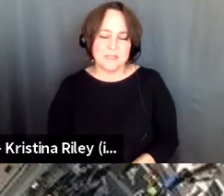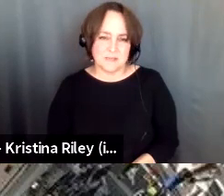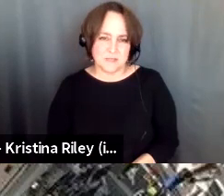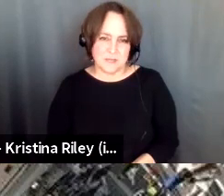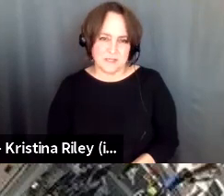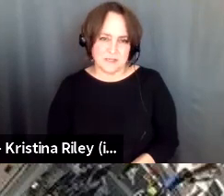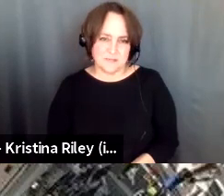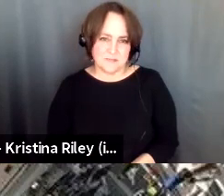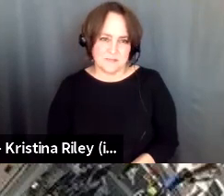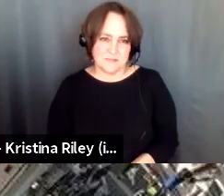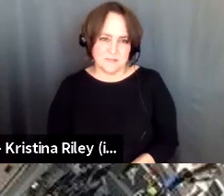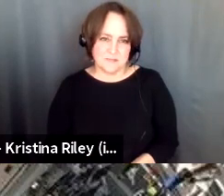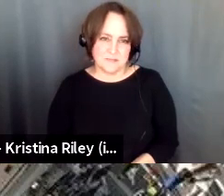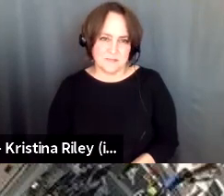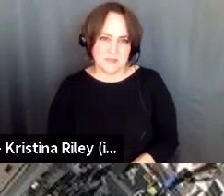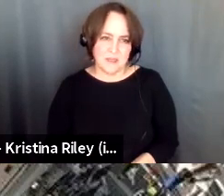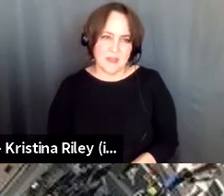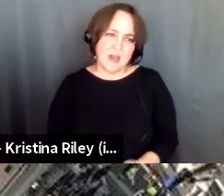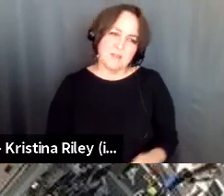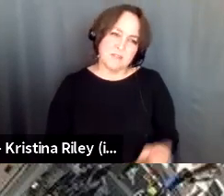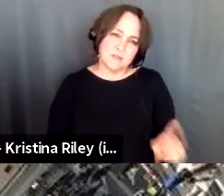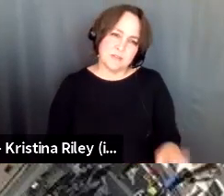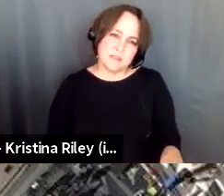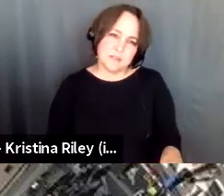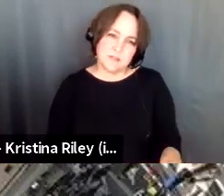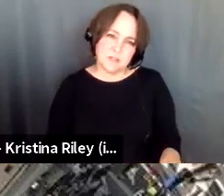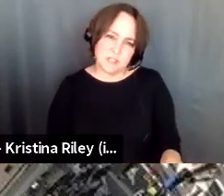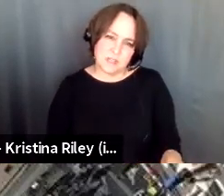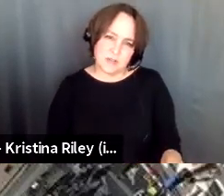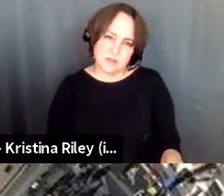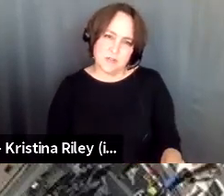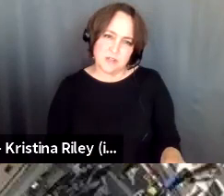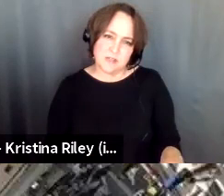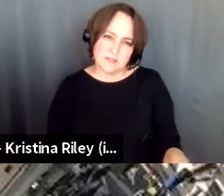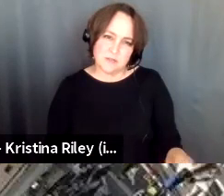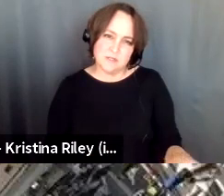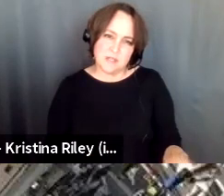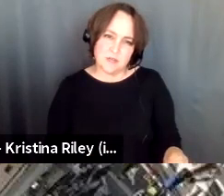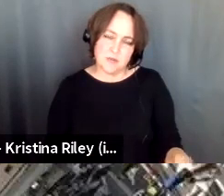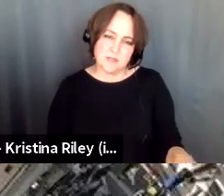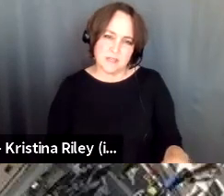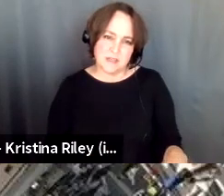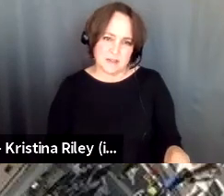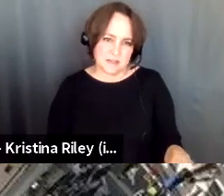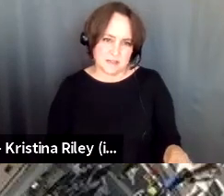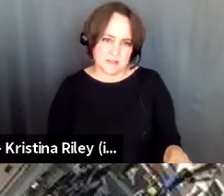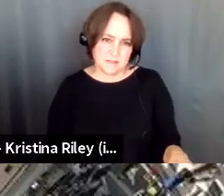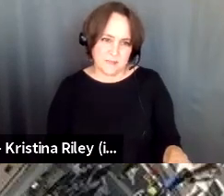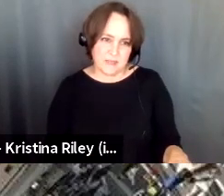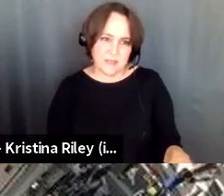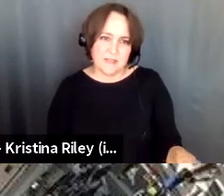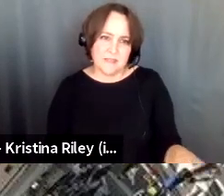So what is DeafSpace? I've inserted this image here so that you would take a moment to analyze